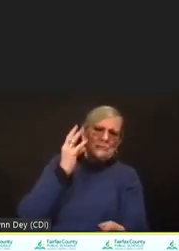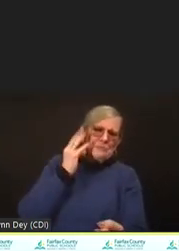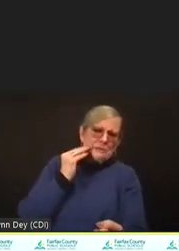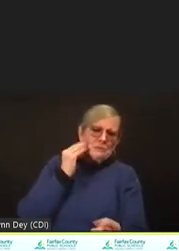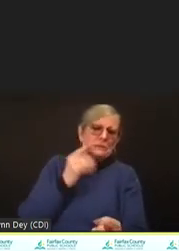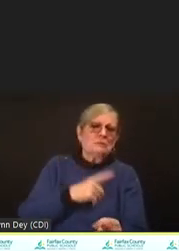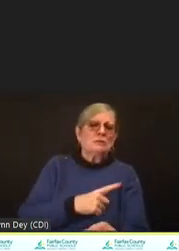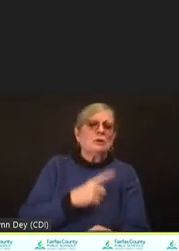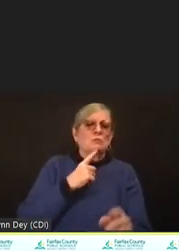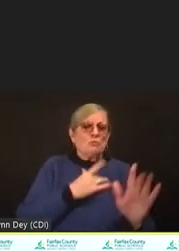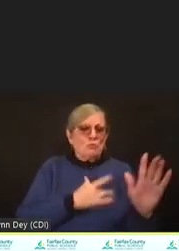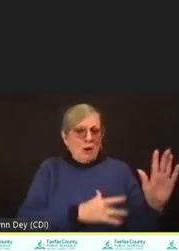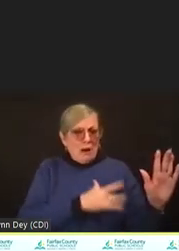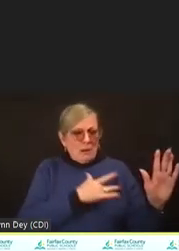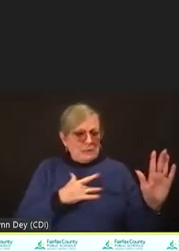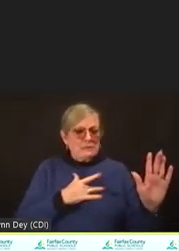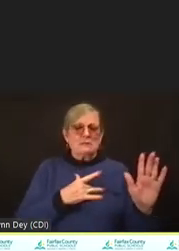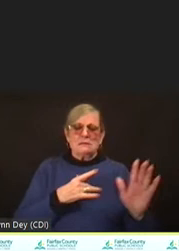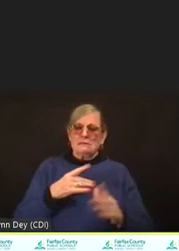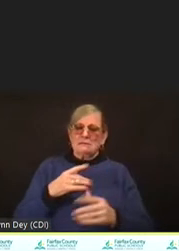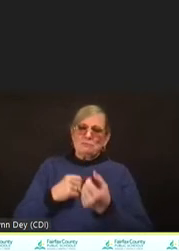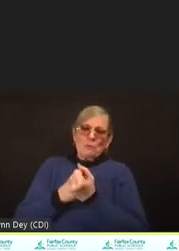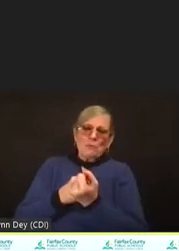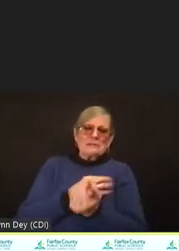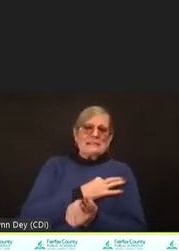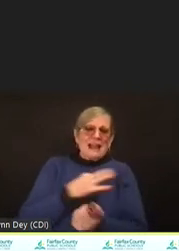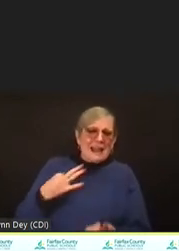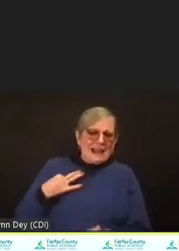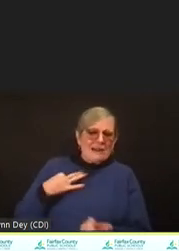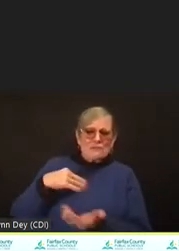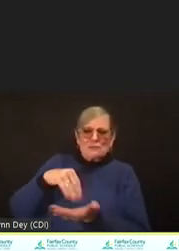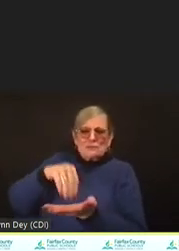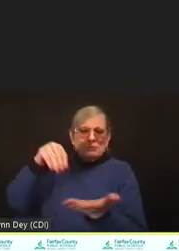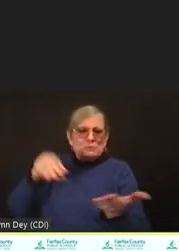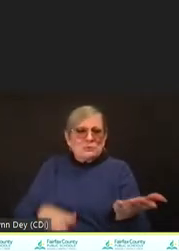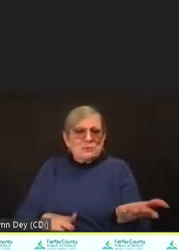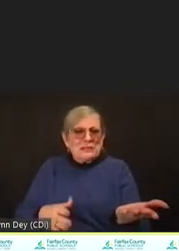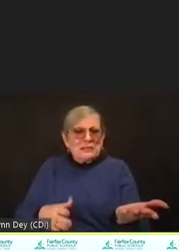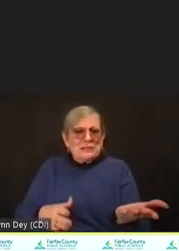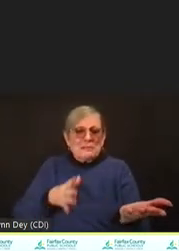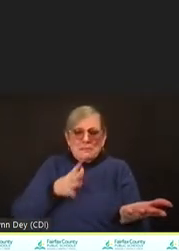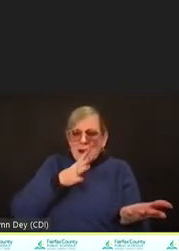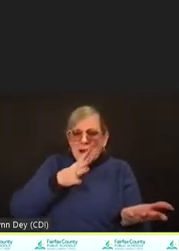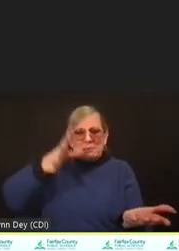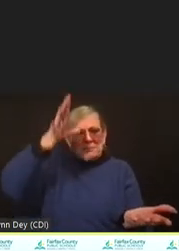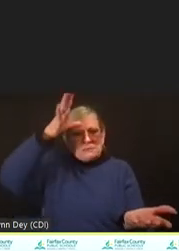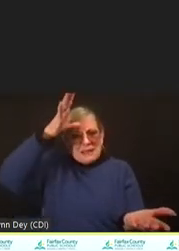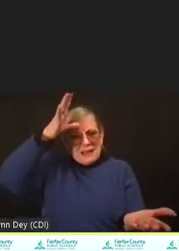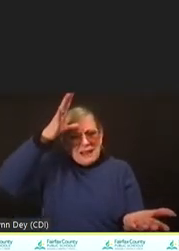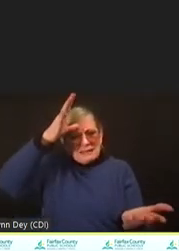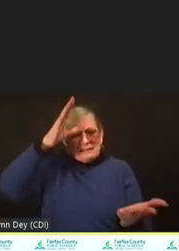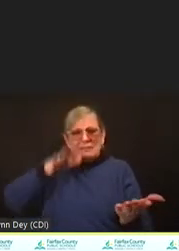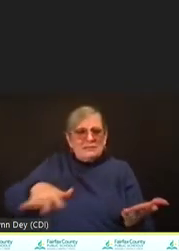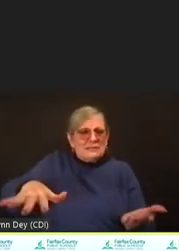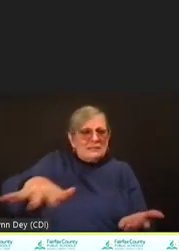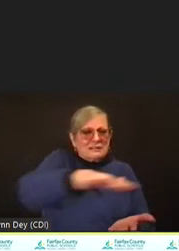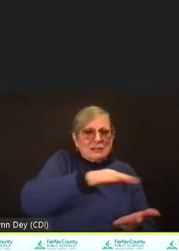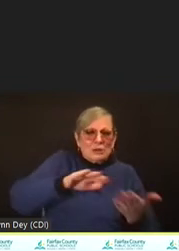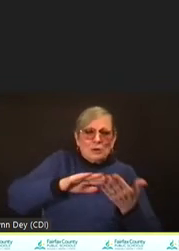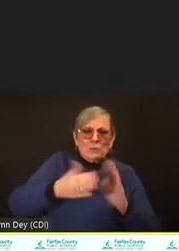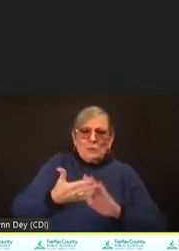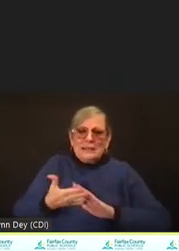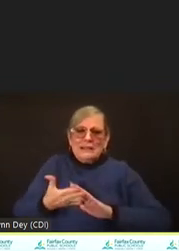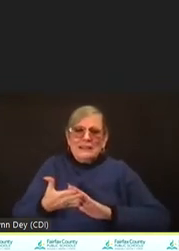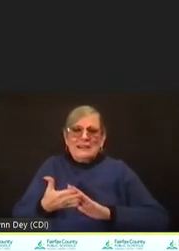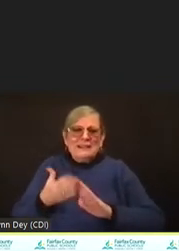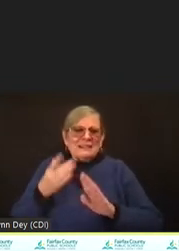our parents, to our entire community. We need to be thinking about the needs of everyone as we continue forward.